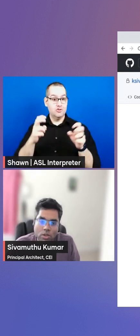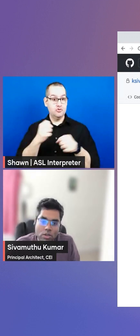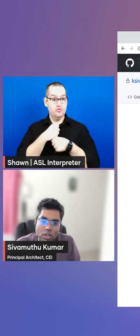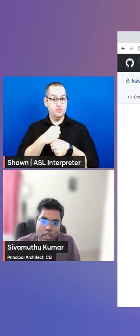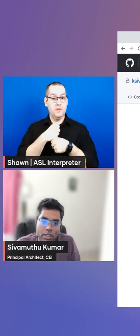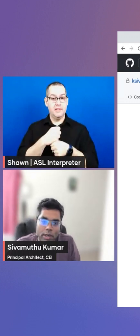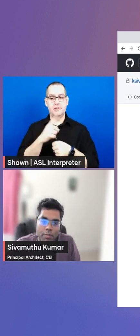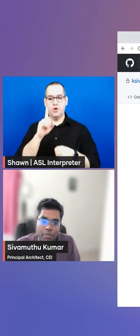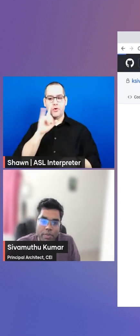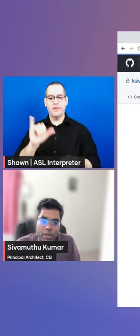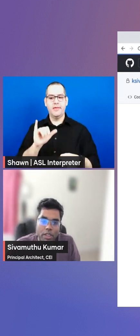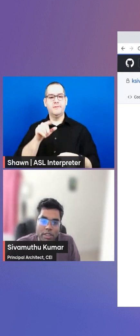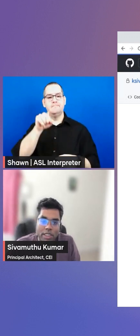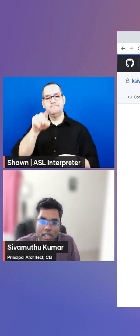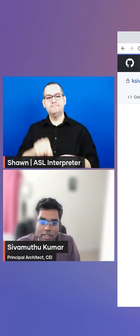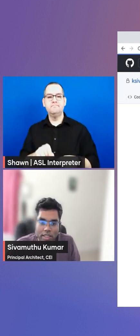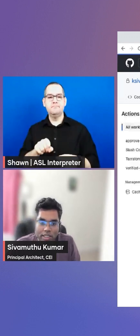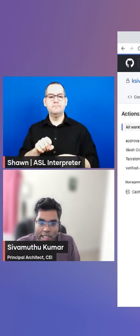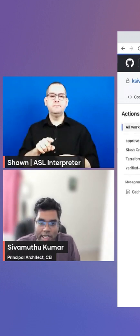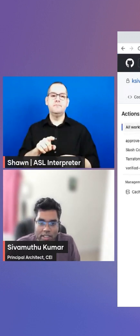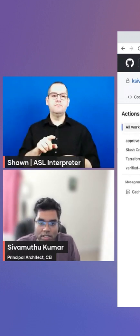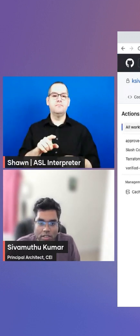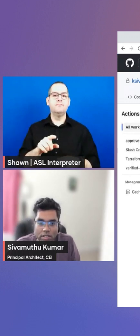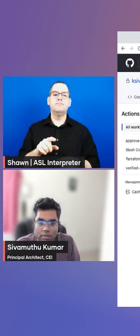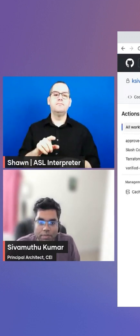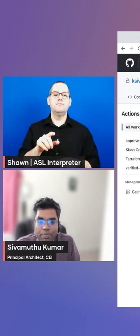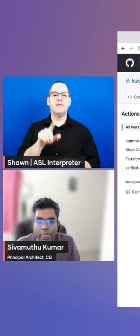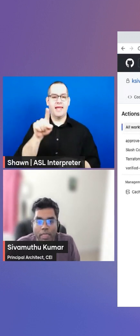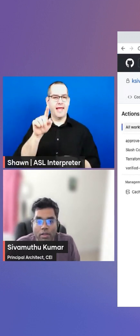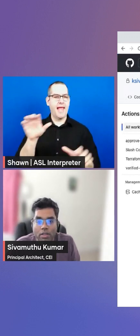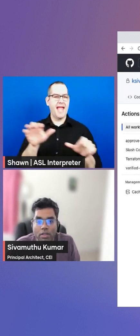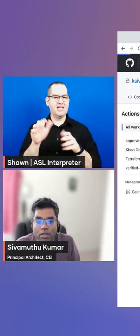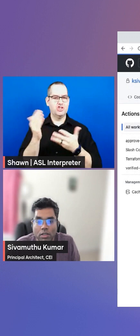like goes to that, it just like trigger the action here.